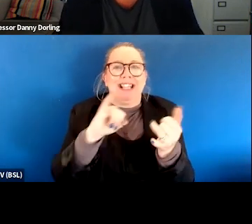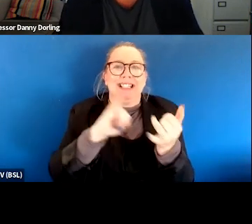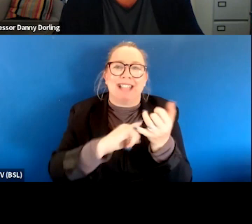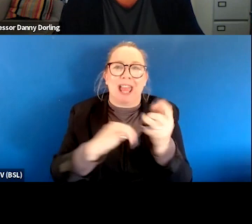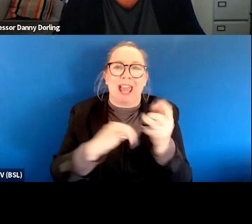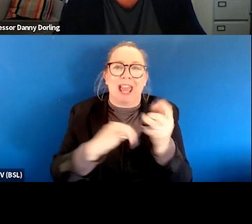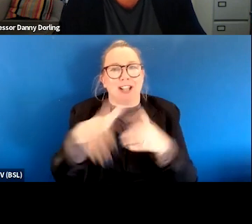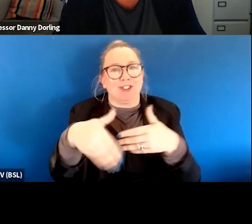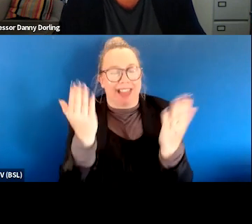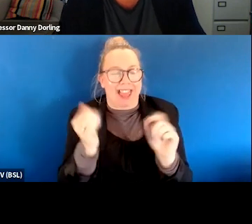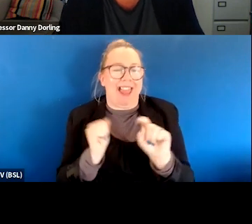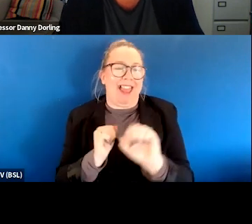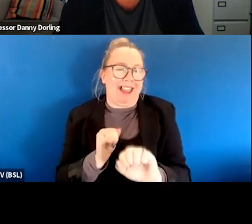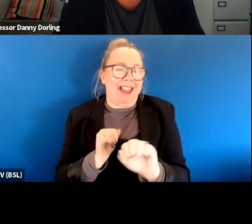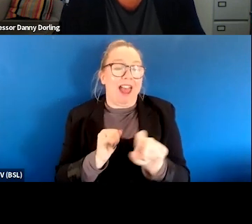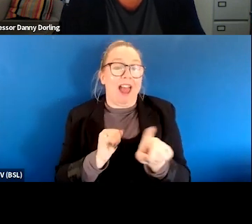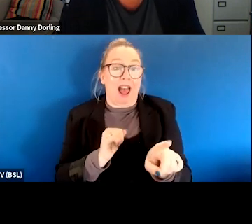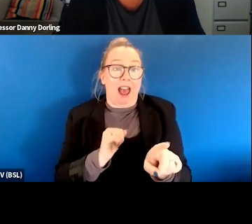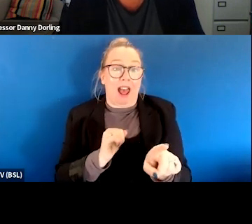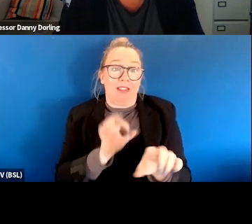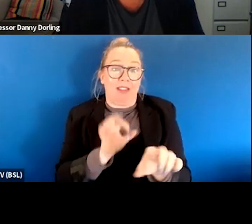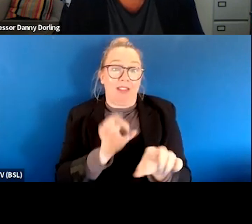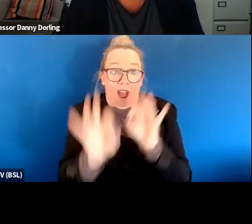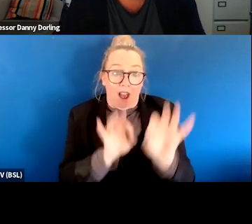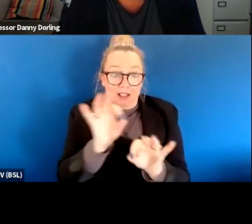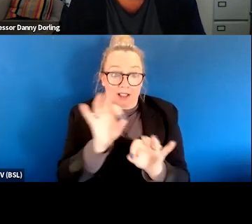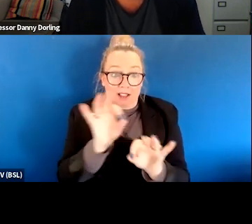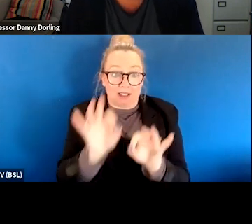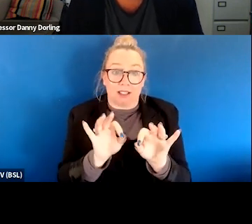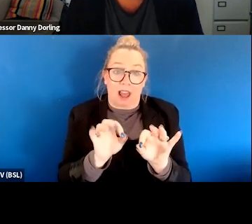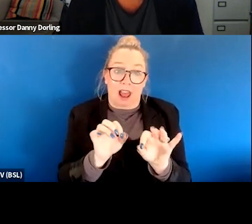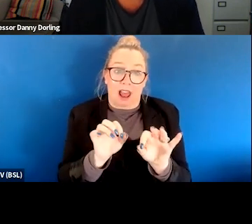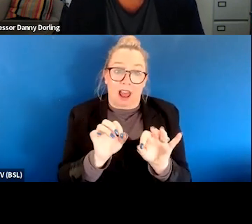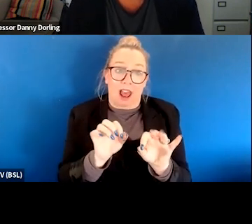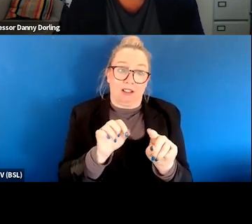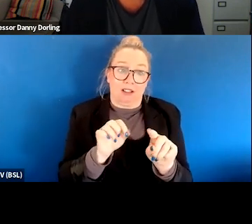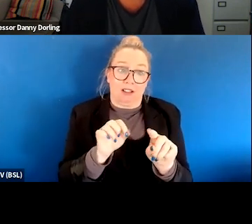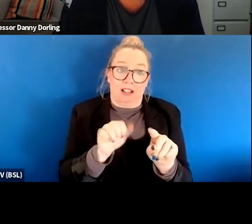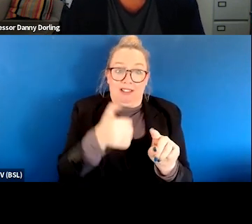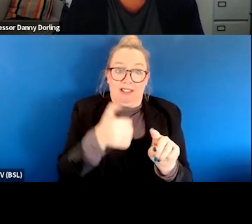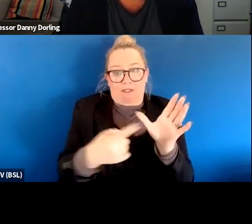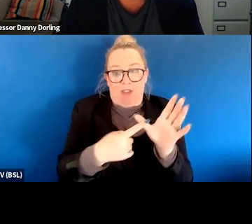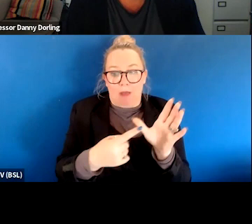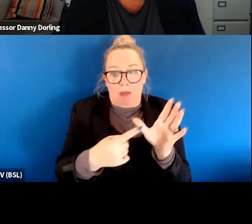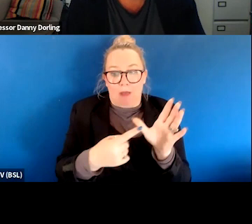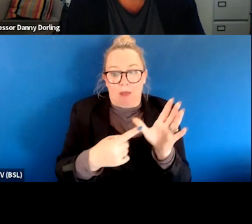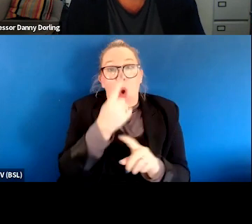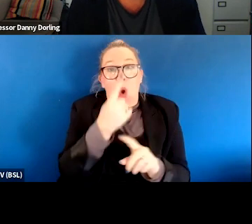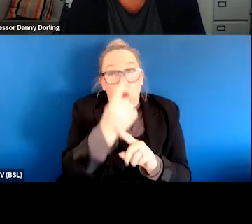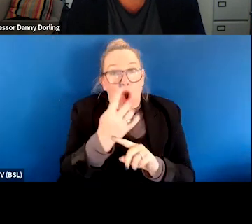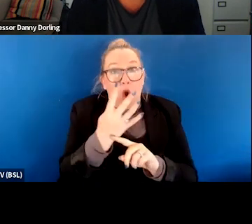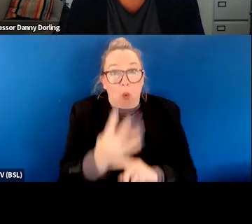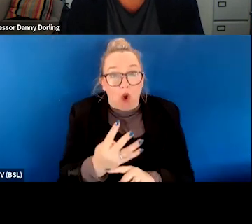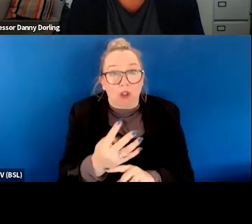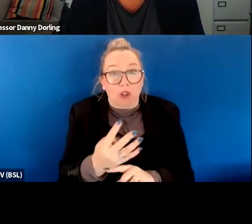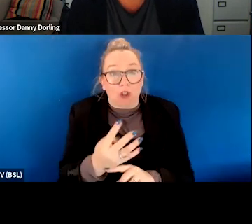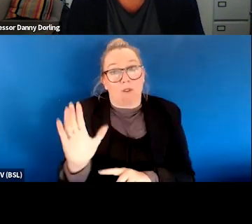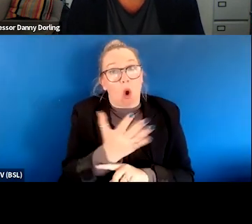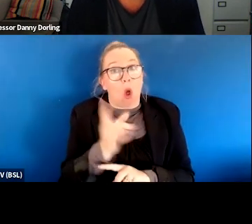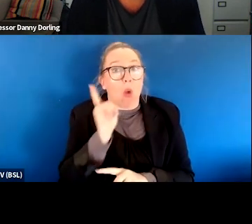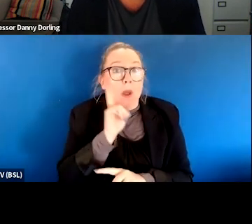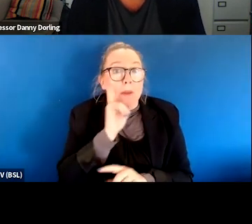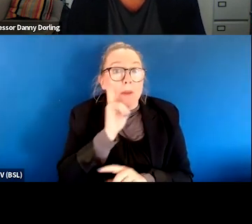as the lockdown begins. 27th of March to 6th of April. A quarter of all women surveyed in Britain were very